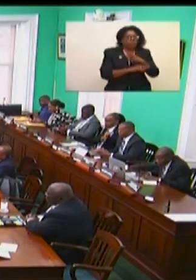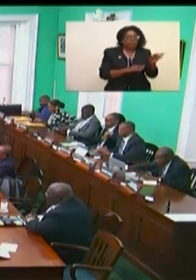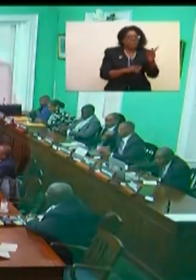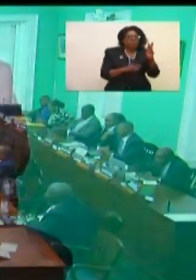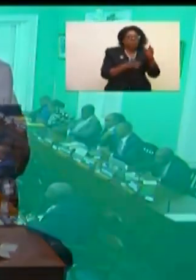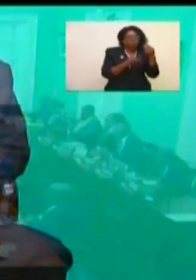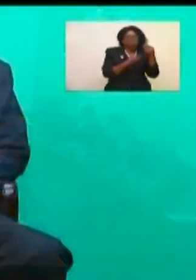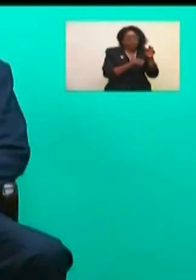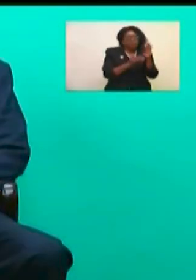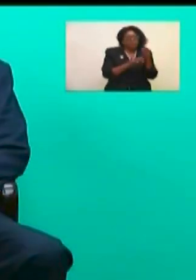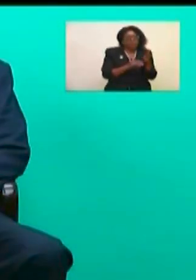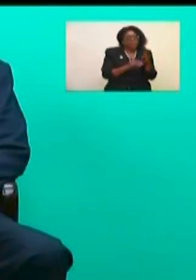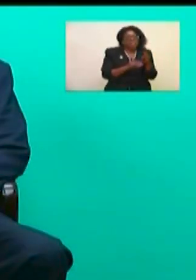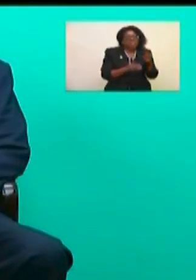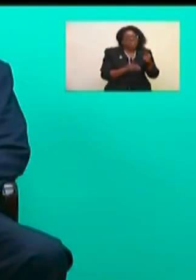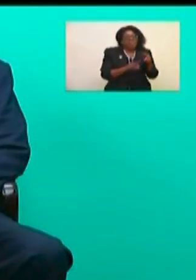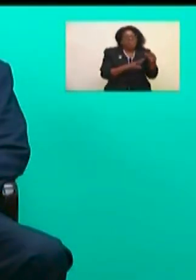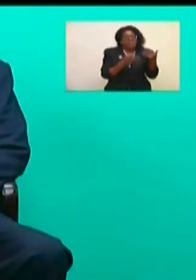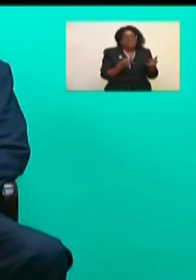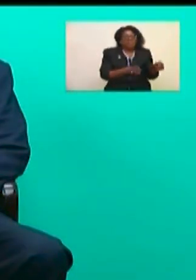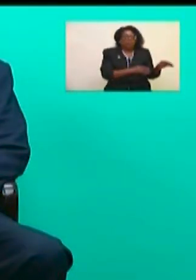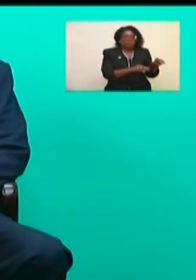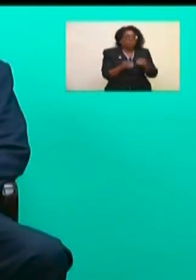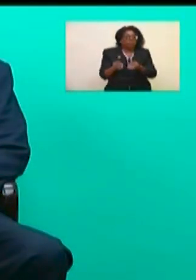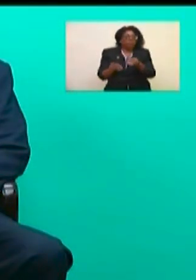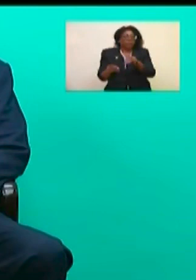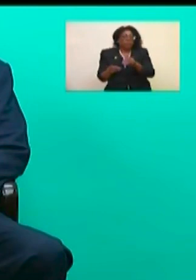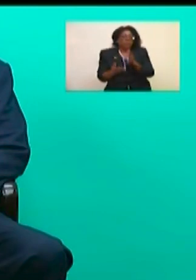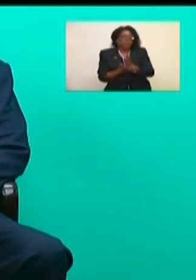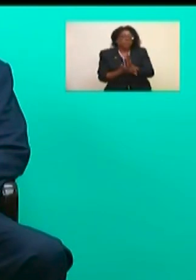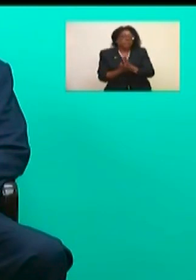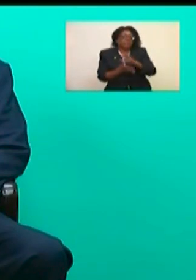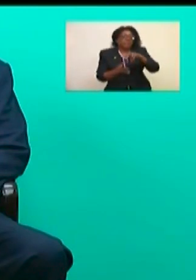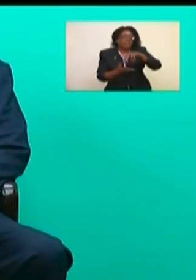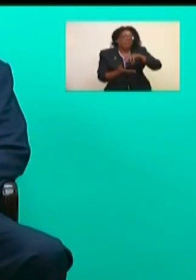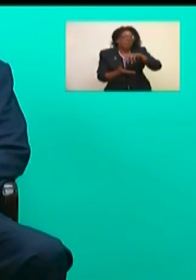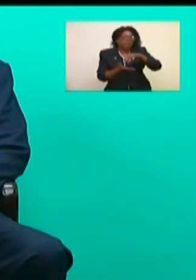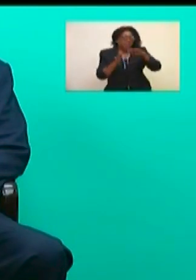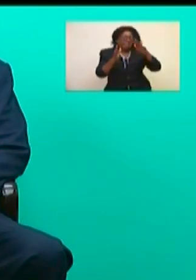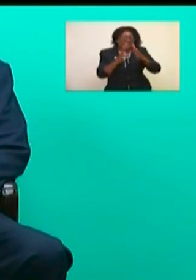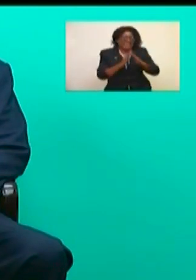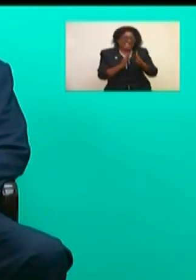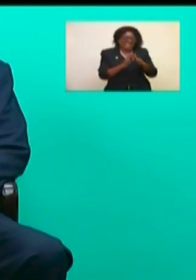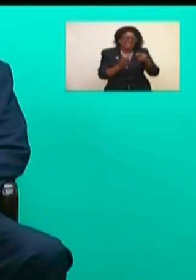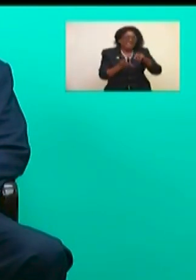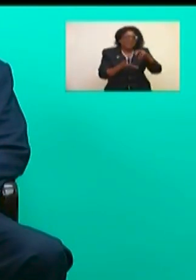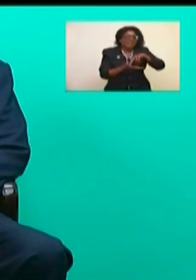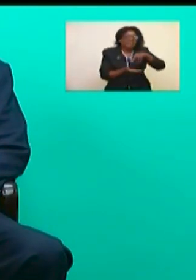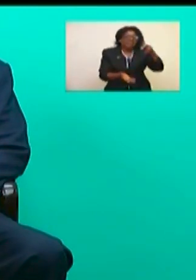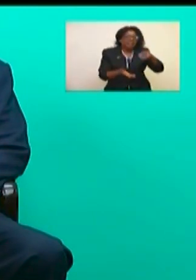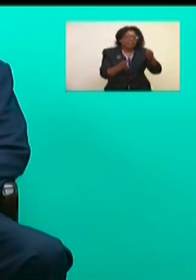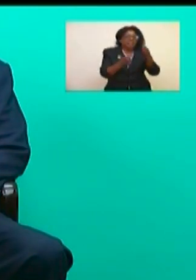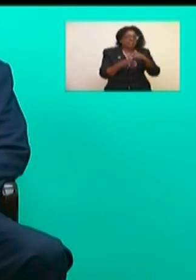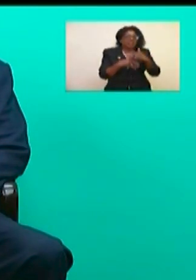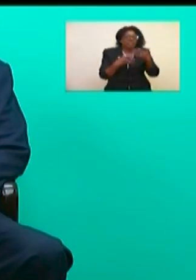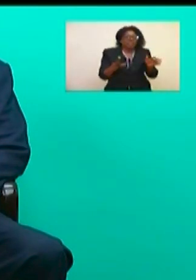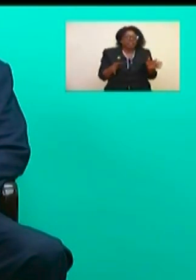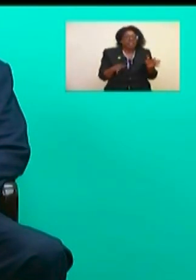Thank you, Madam Speaker. Madam Speaker, I now move that the House stands adjourned, suspension to